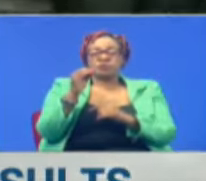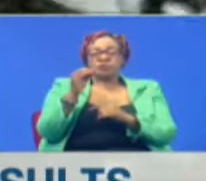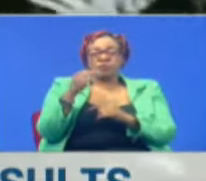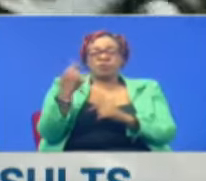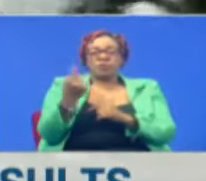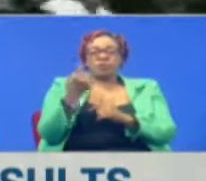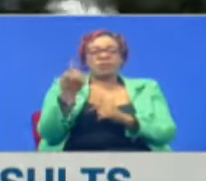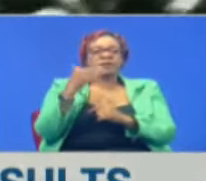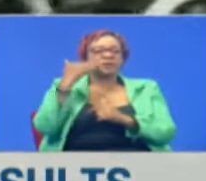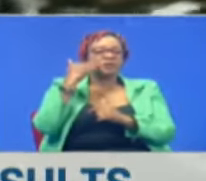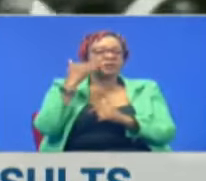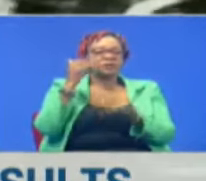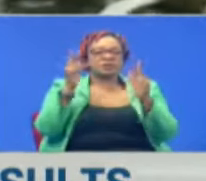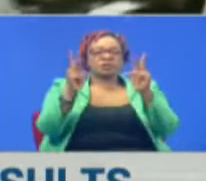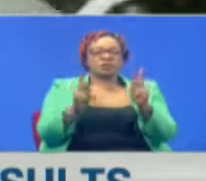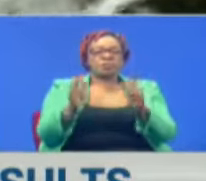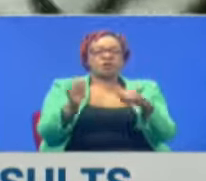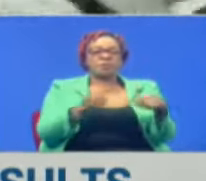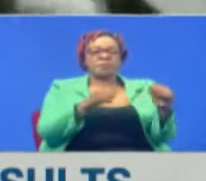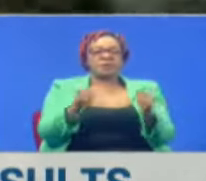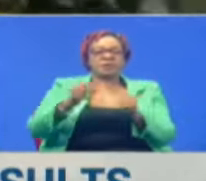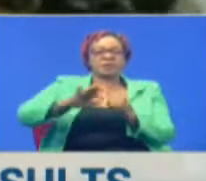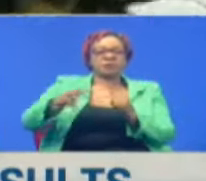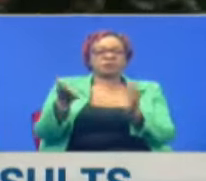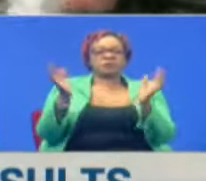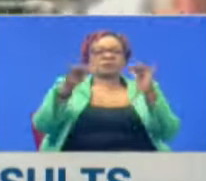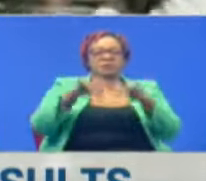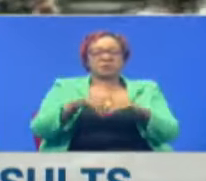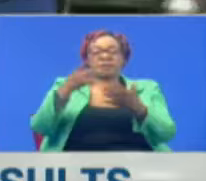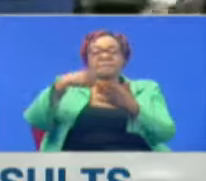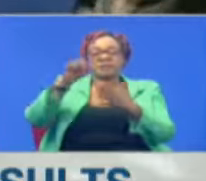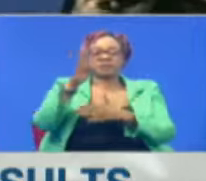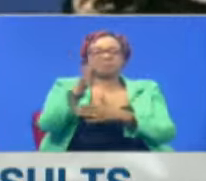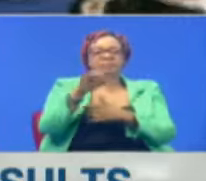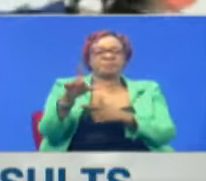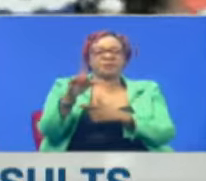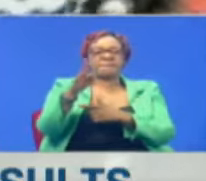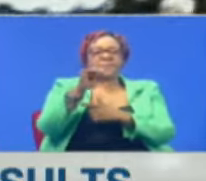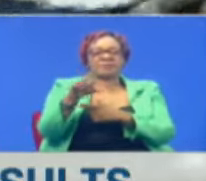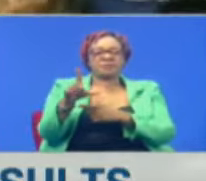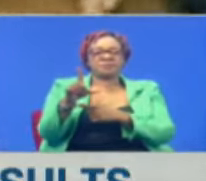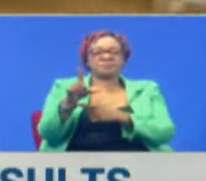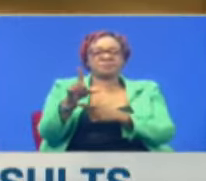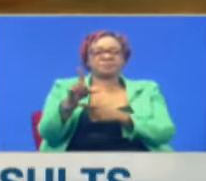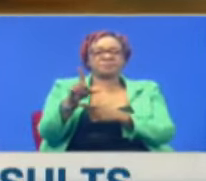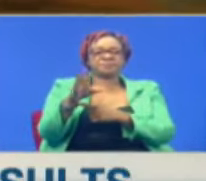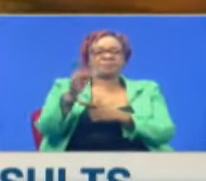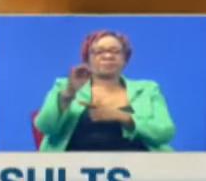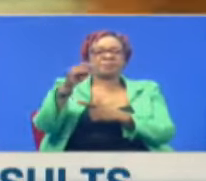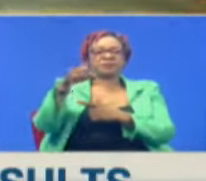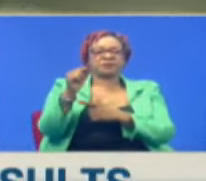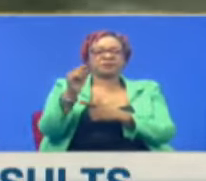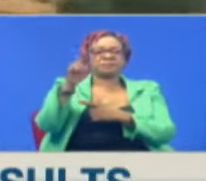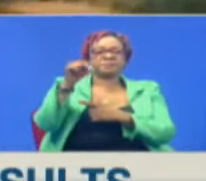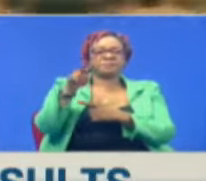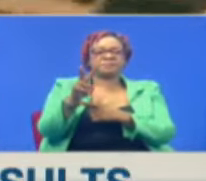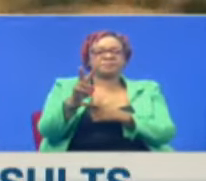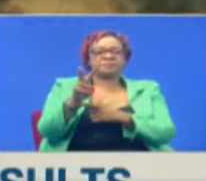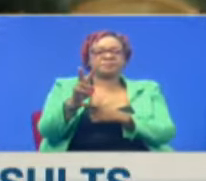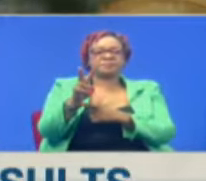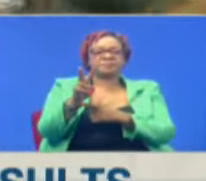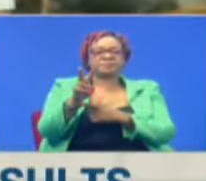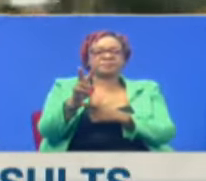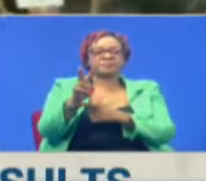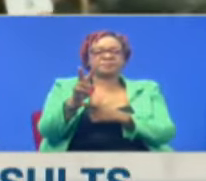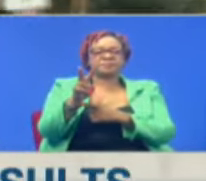Siaya, Kisumu, and Homa Bay County assemblies have passed the BBI bill. Bridget's Ghana, NTV, Nakuru.